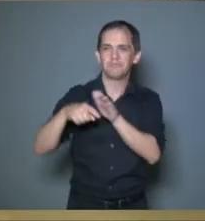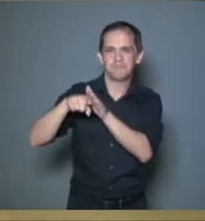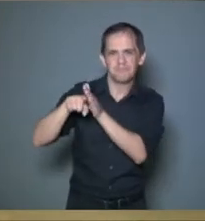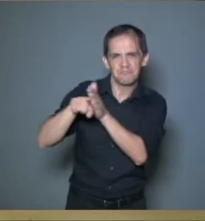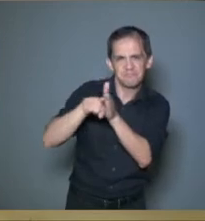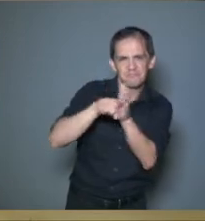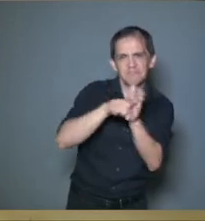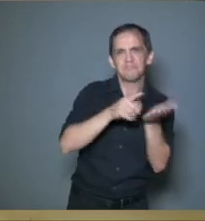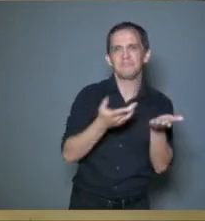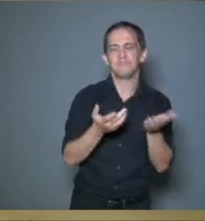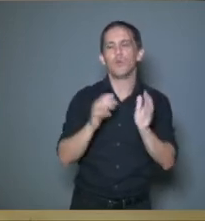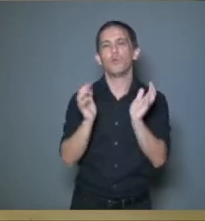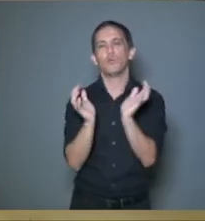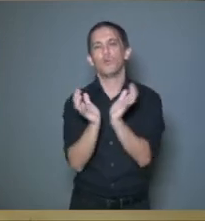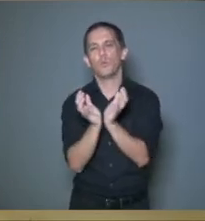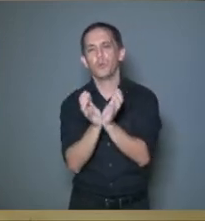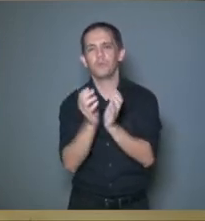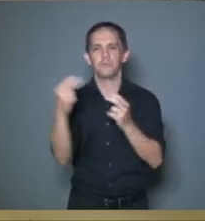investors, analysts,